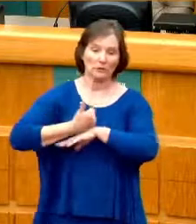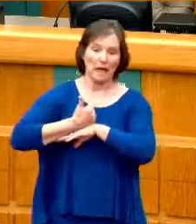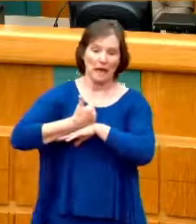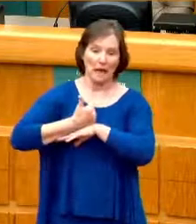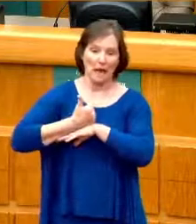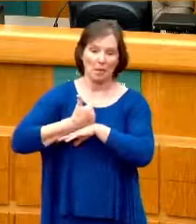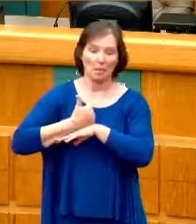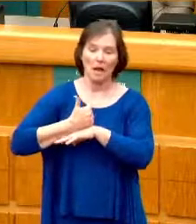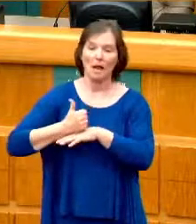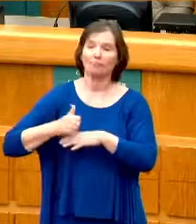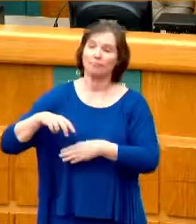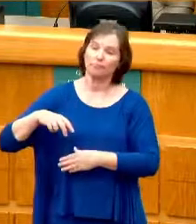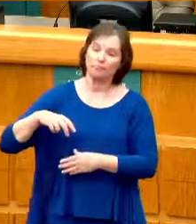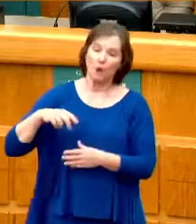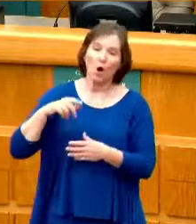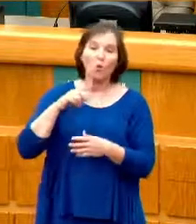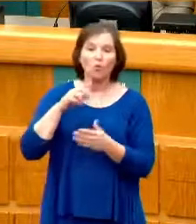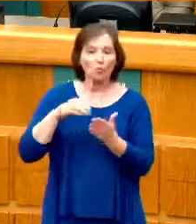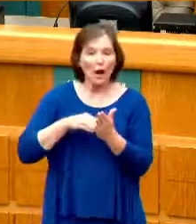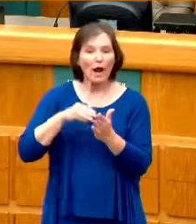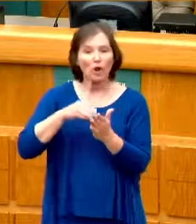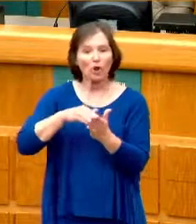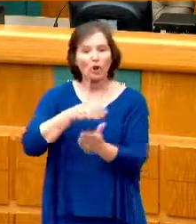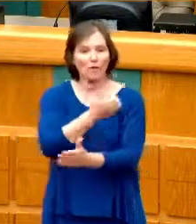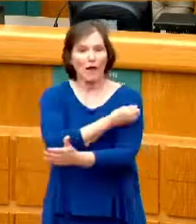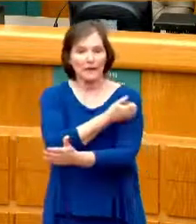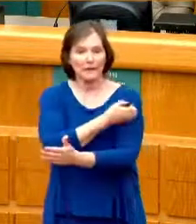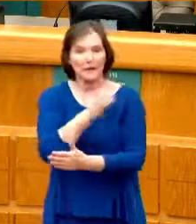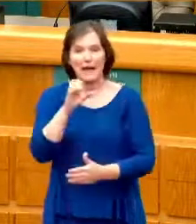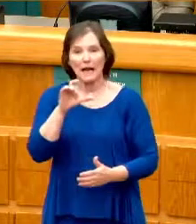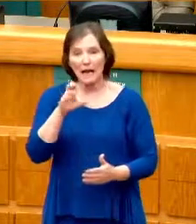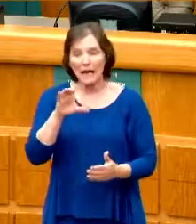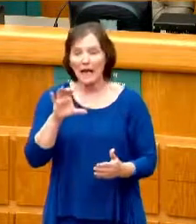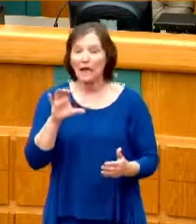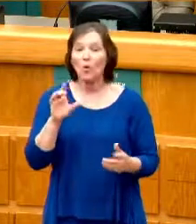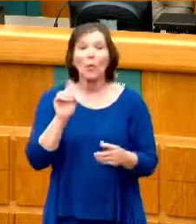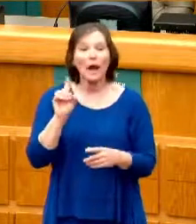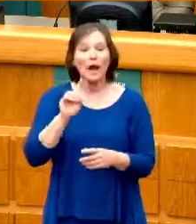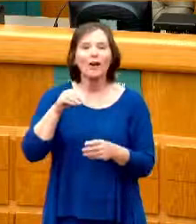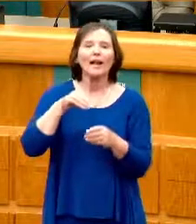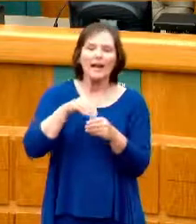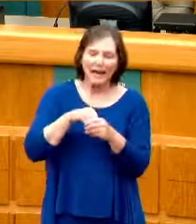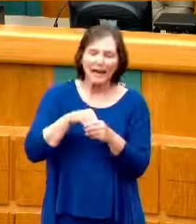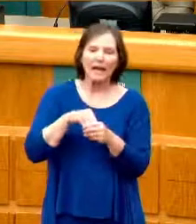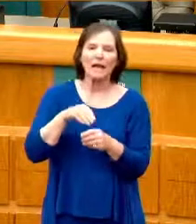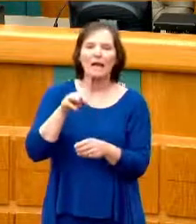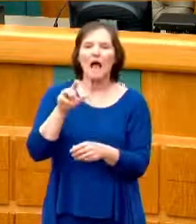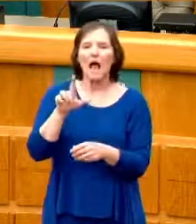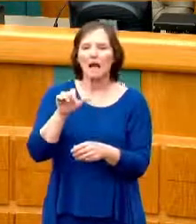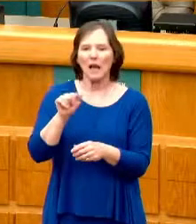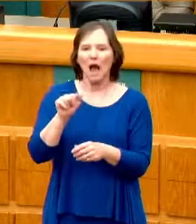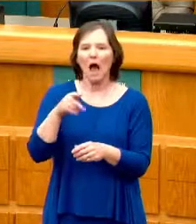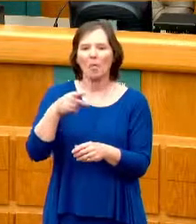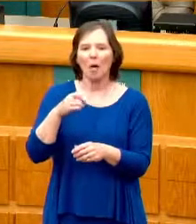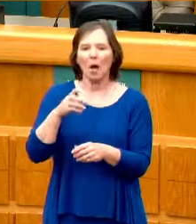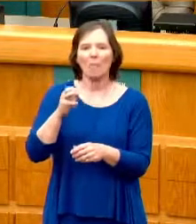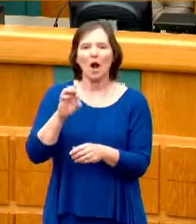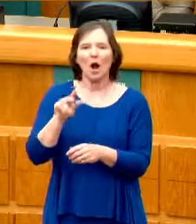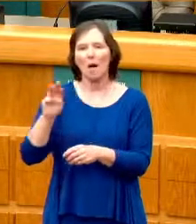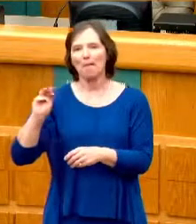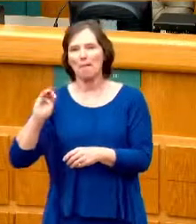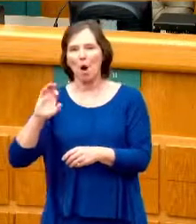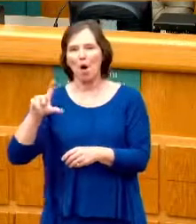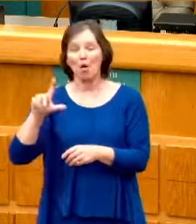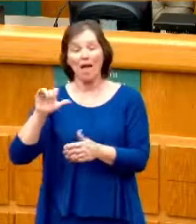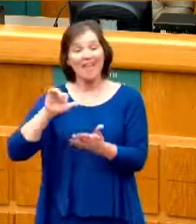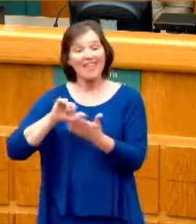with regular days and regular hours at La Palmera Mall. When the mall is open, the vaccine clinic will be